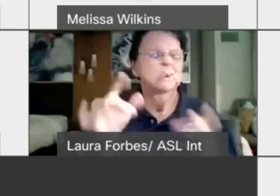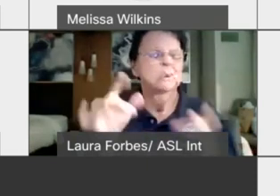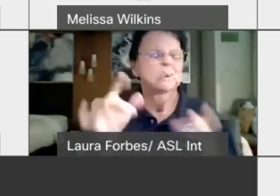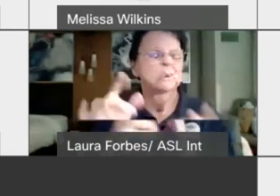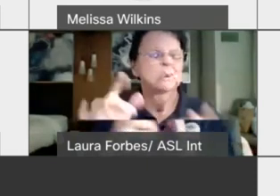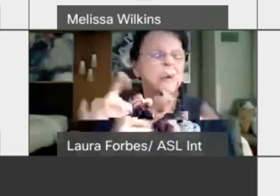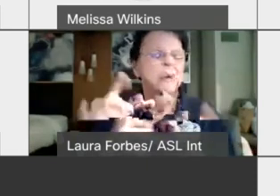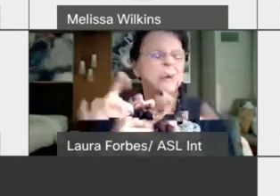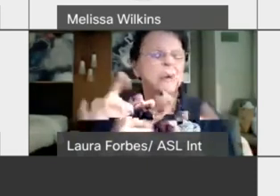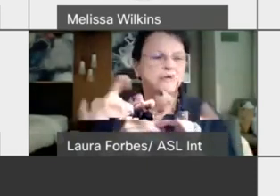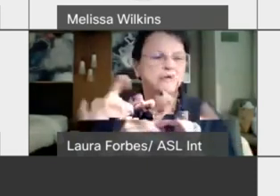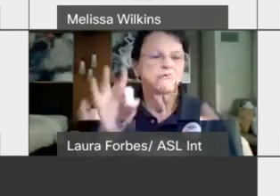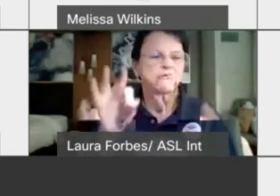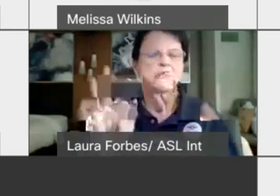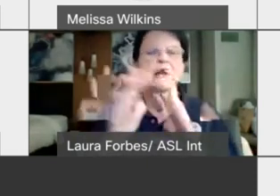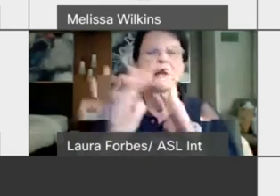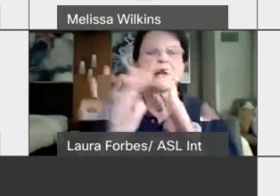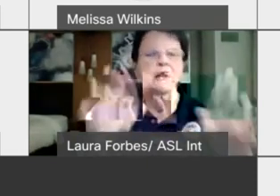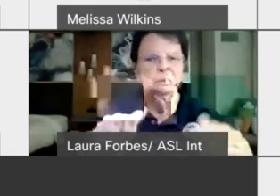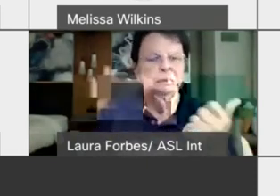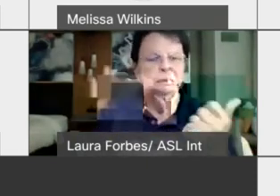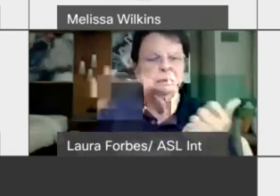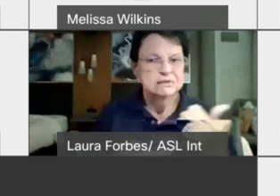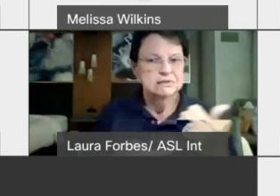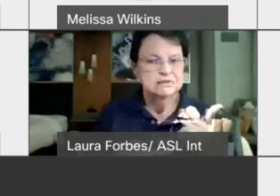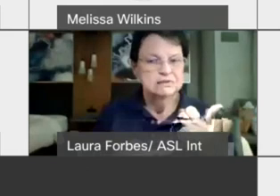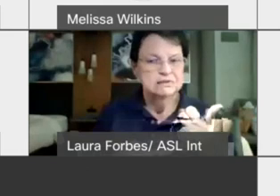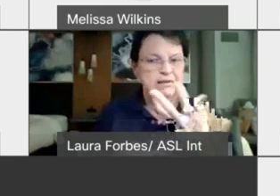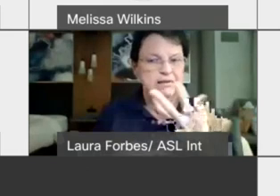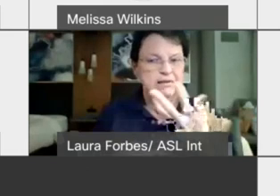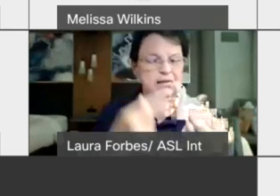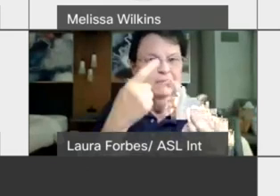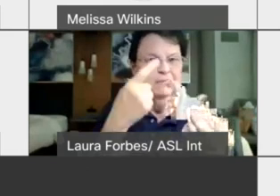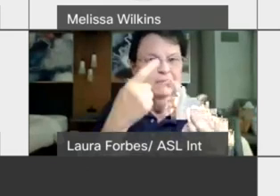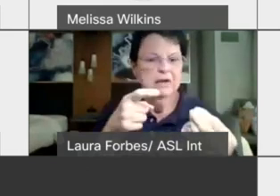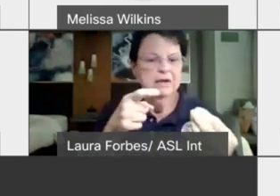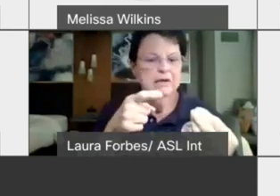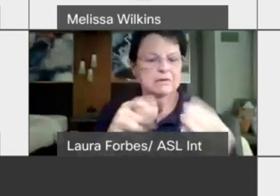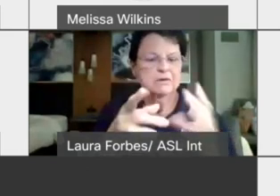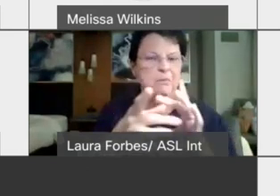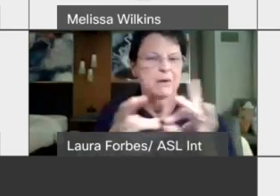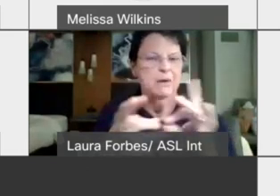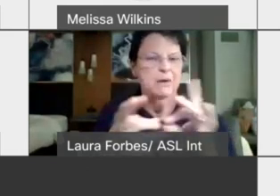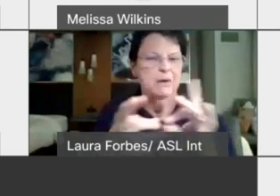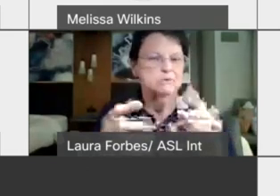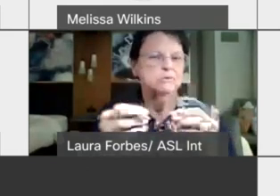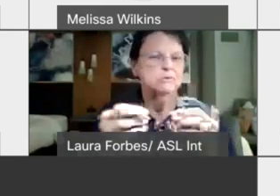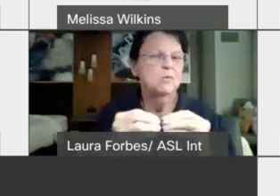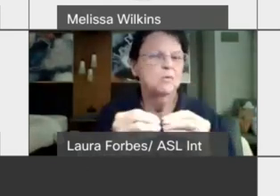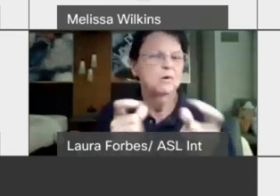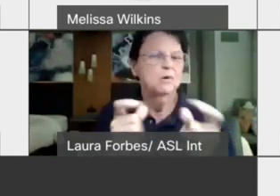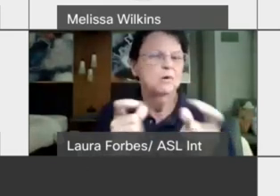FEMA's housing assistance. And because I think maybe our messaging could probably be tweaked a little